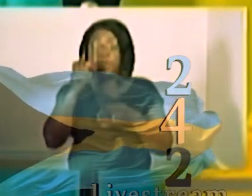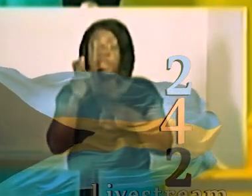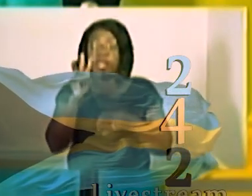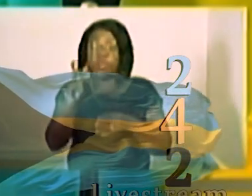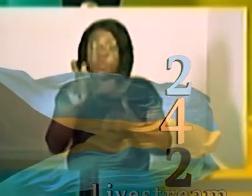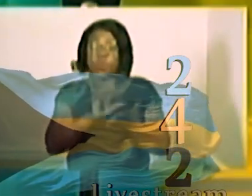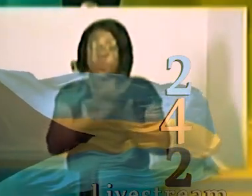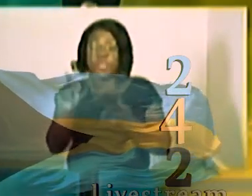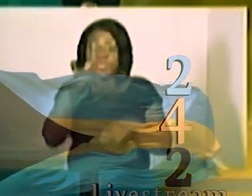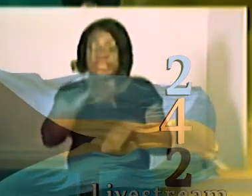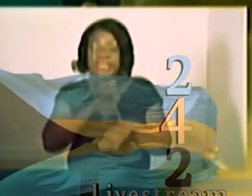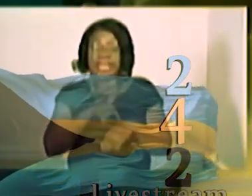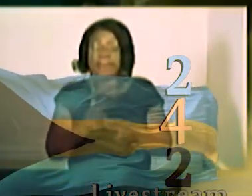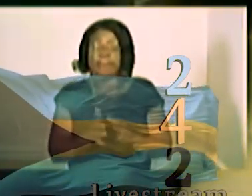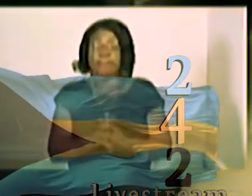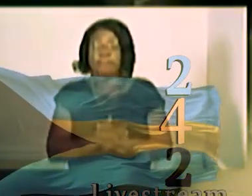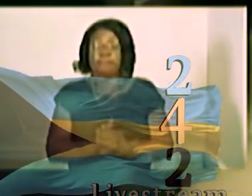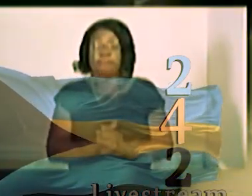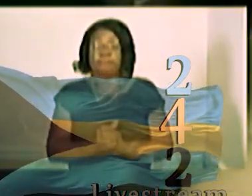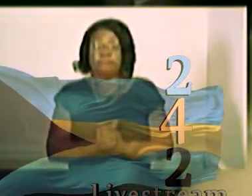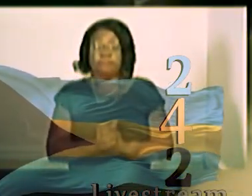Jasper Ward, please.